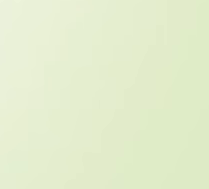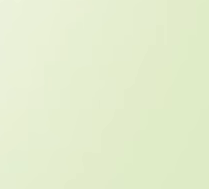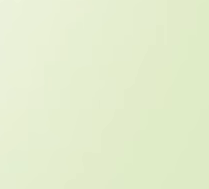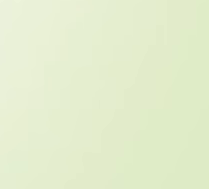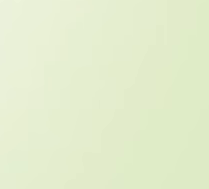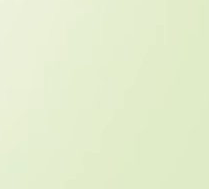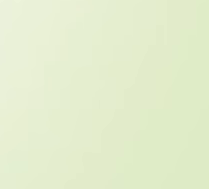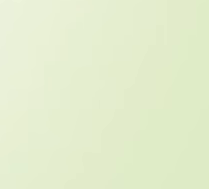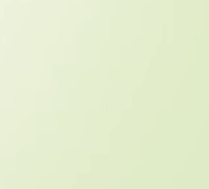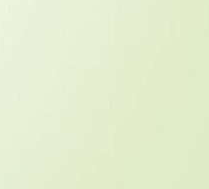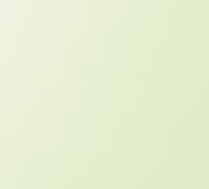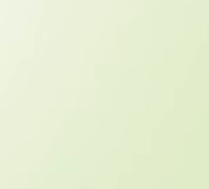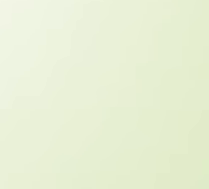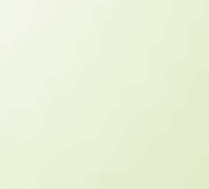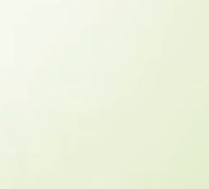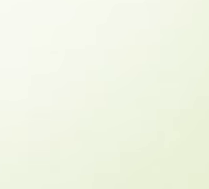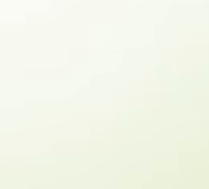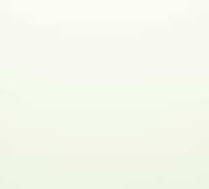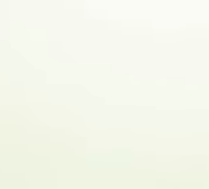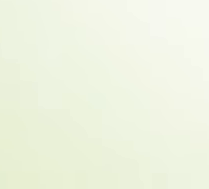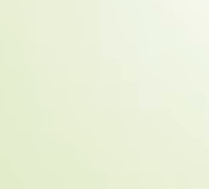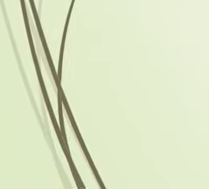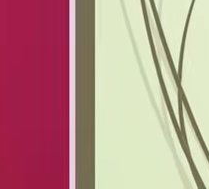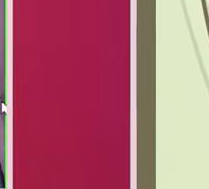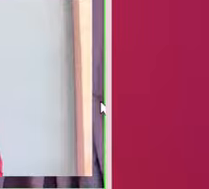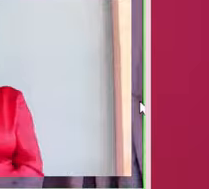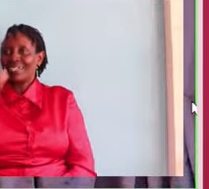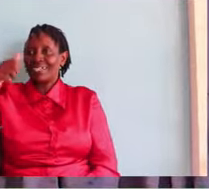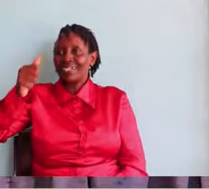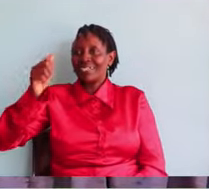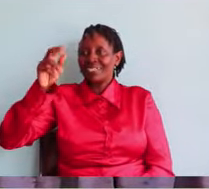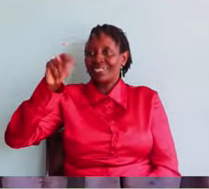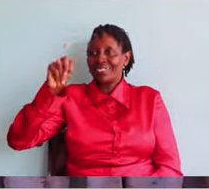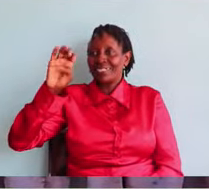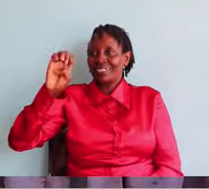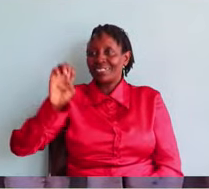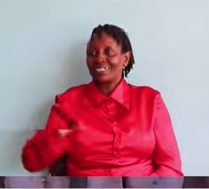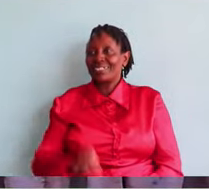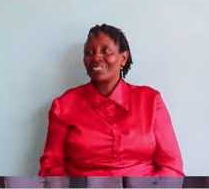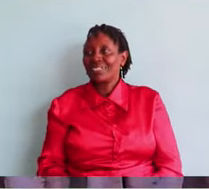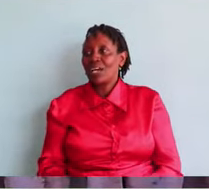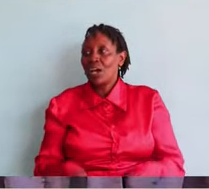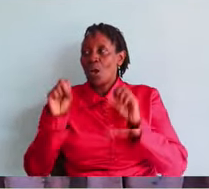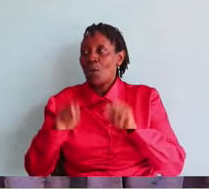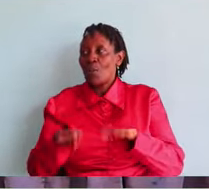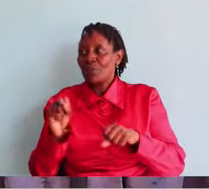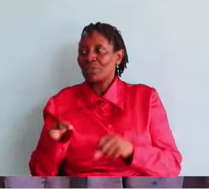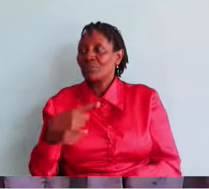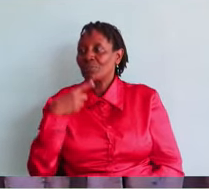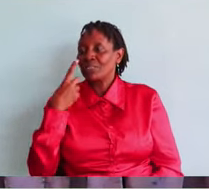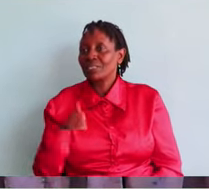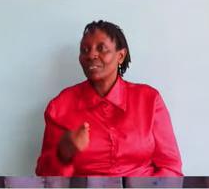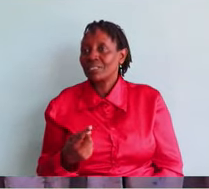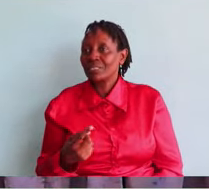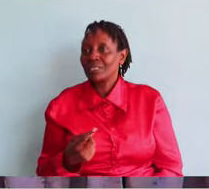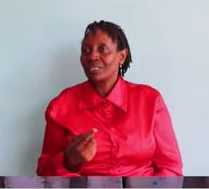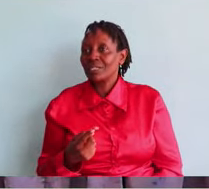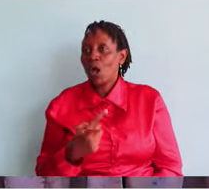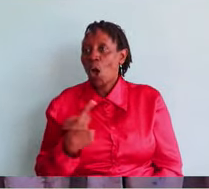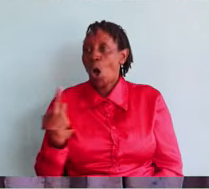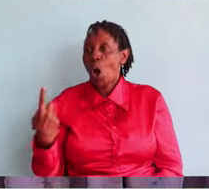Oh, she's there at the back. She can attest that on those Thursdays, if you got more than 10 people, you'd say that's a